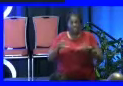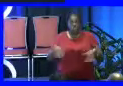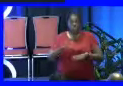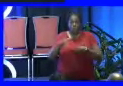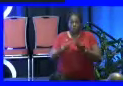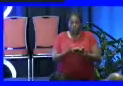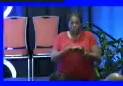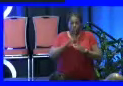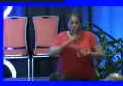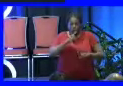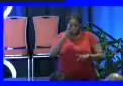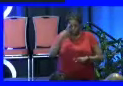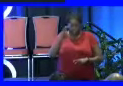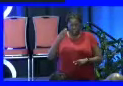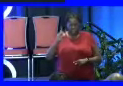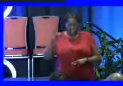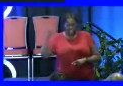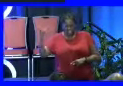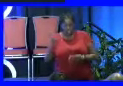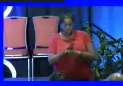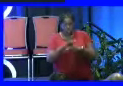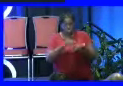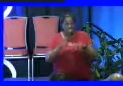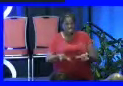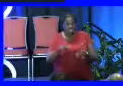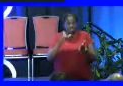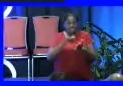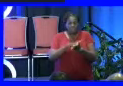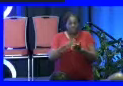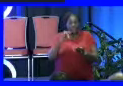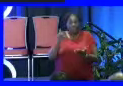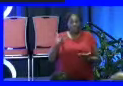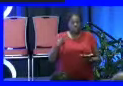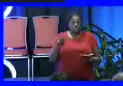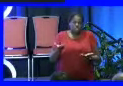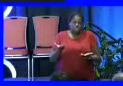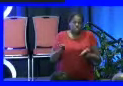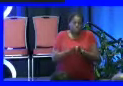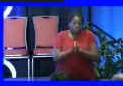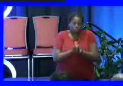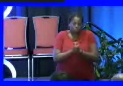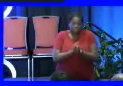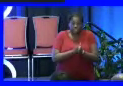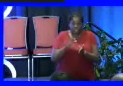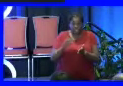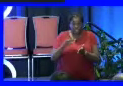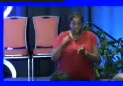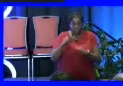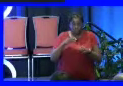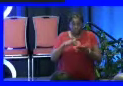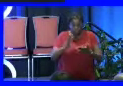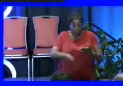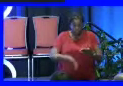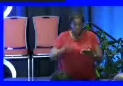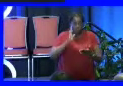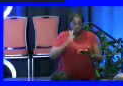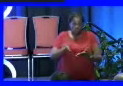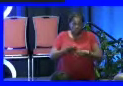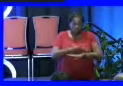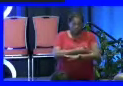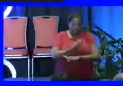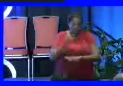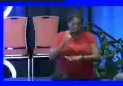reporting through this system. So that was the carrot. We said, if you come do this, we'll make your HUD reporting better. And we paid for and stood